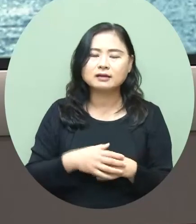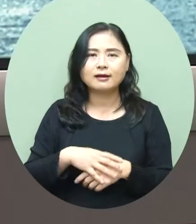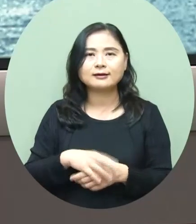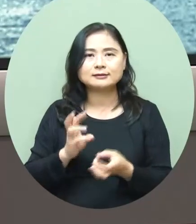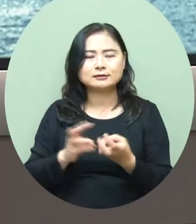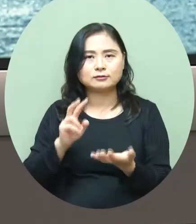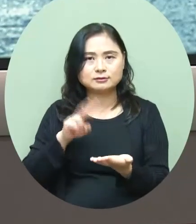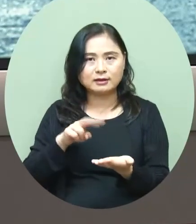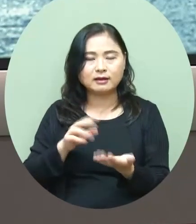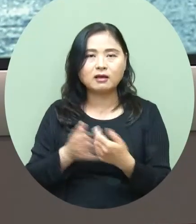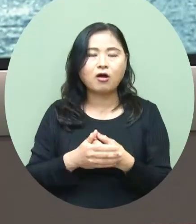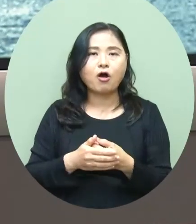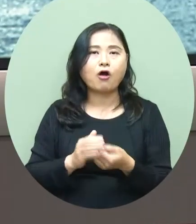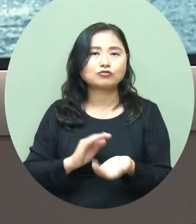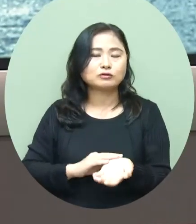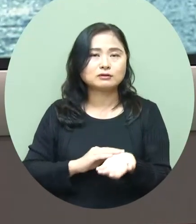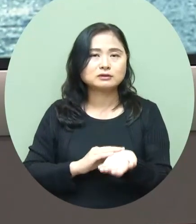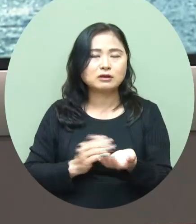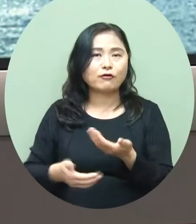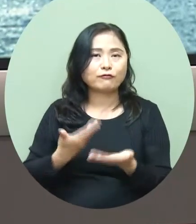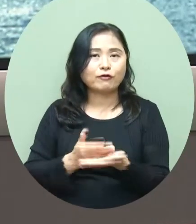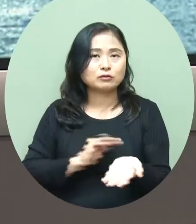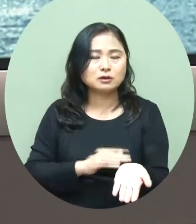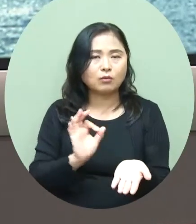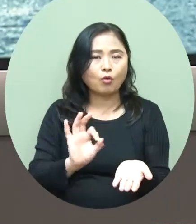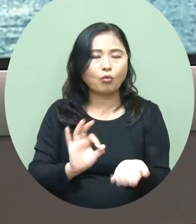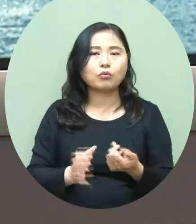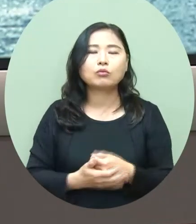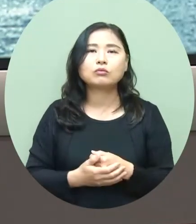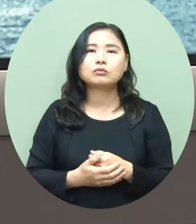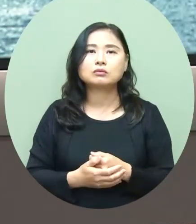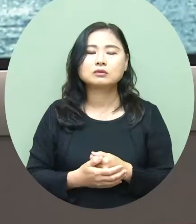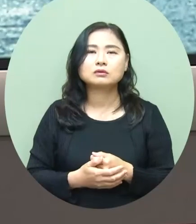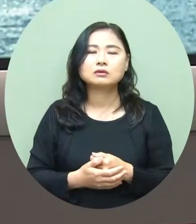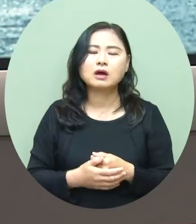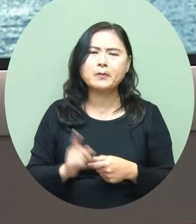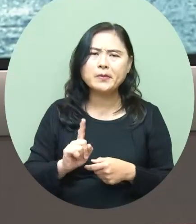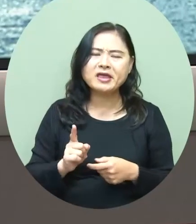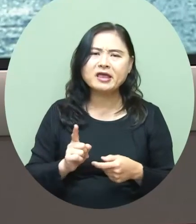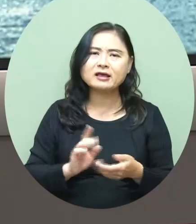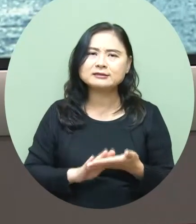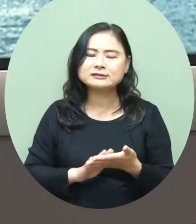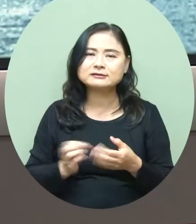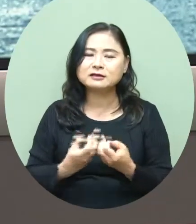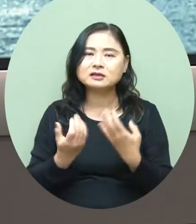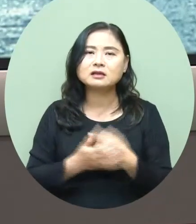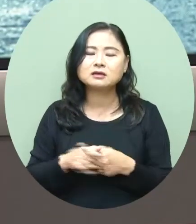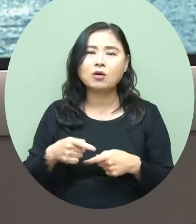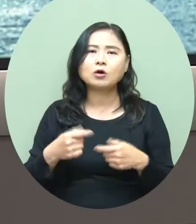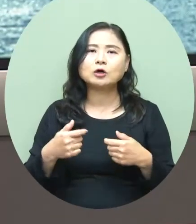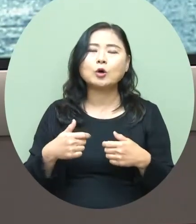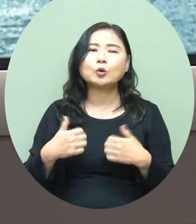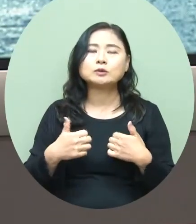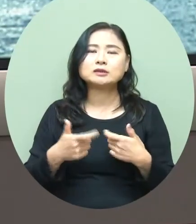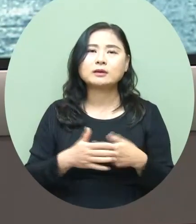consultation. But from our record, we don't see any follow-up consultation for him. Now, what happened